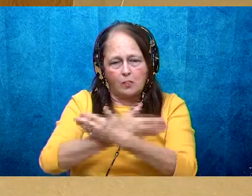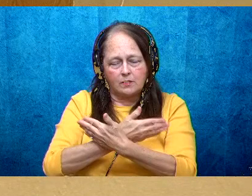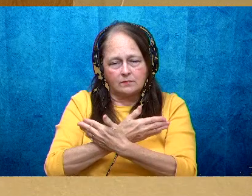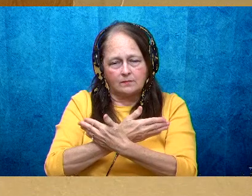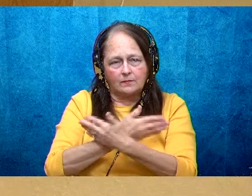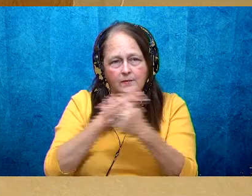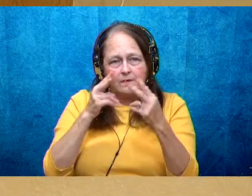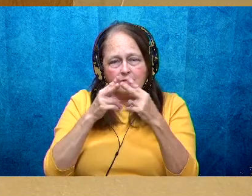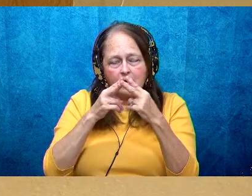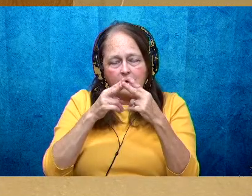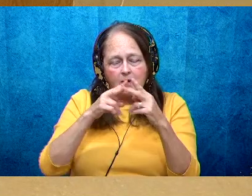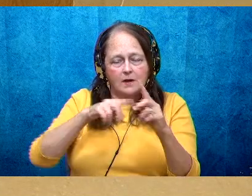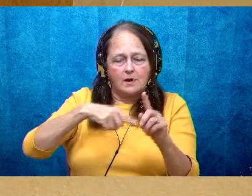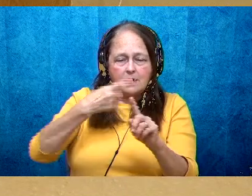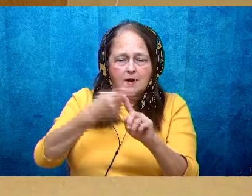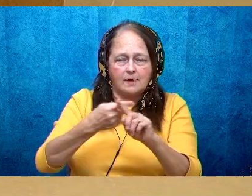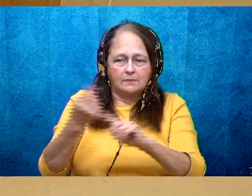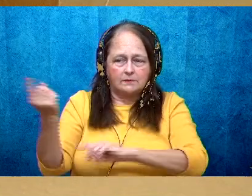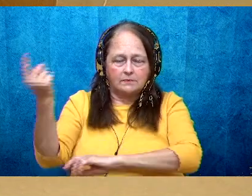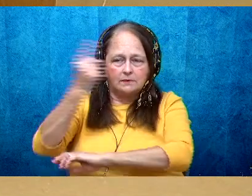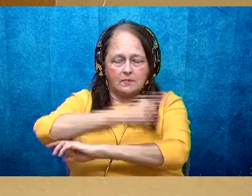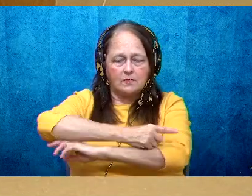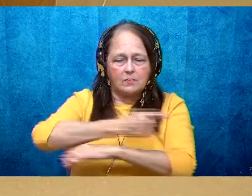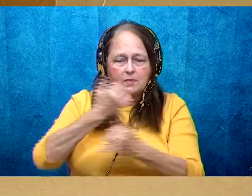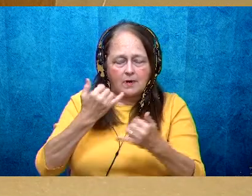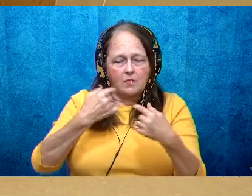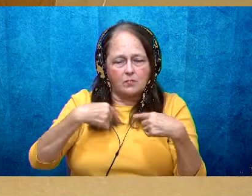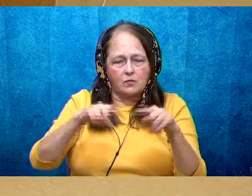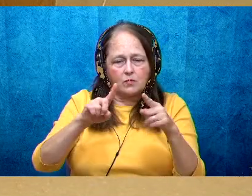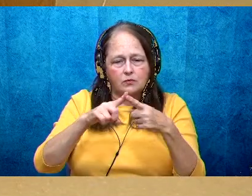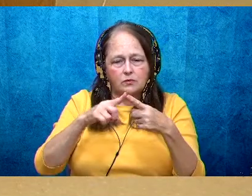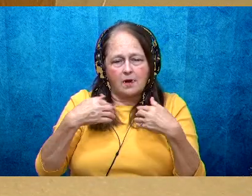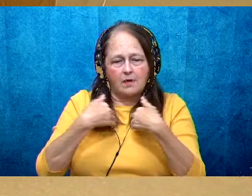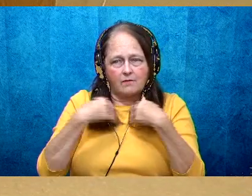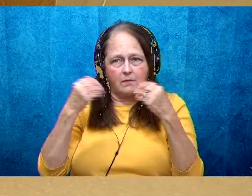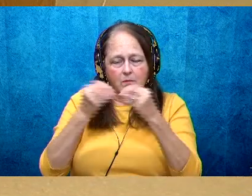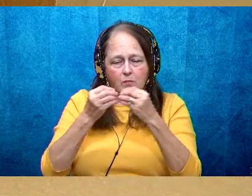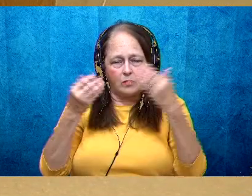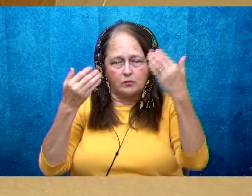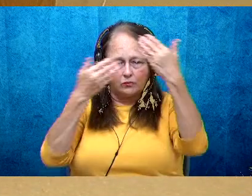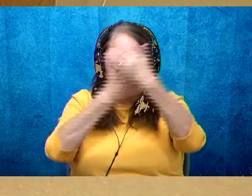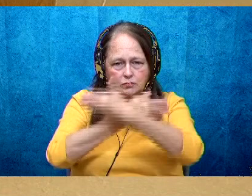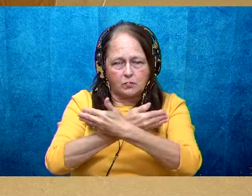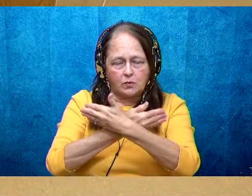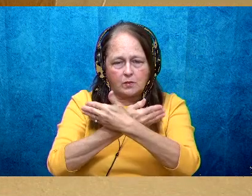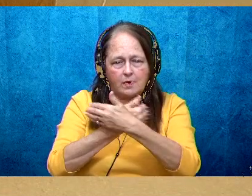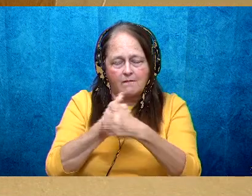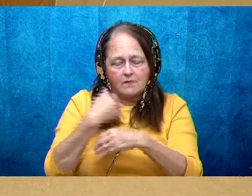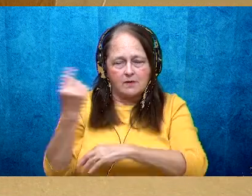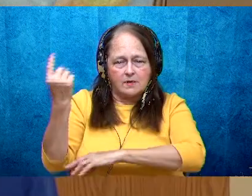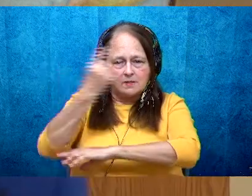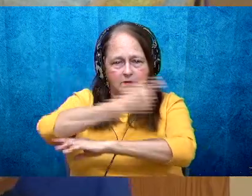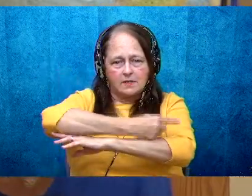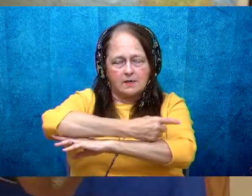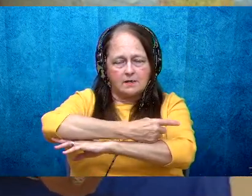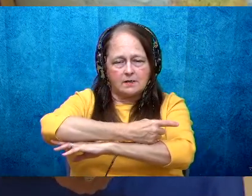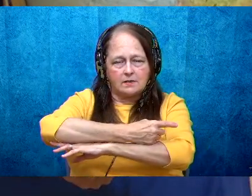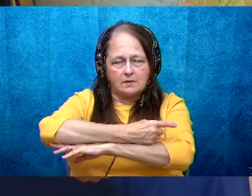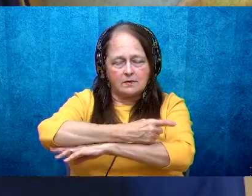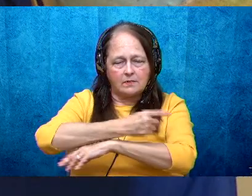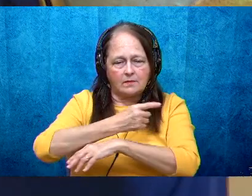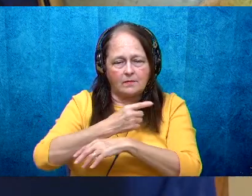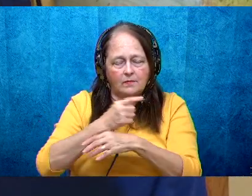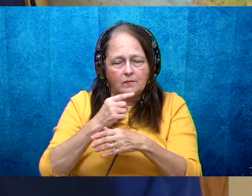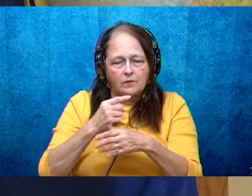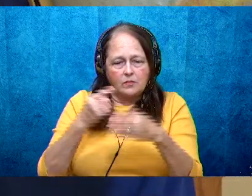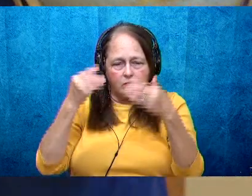The very next day, now we're going to have more darkness than we have daylight. More darkness than daylight.